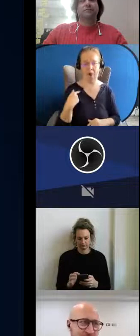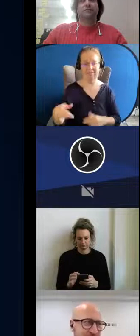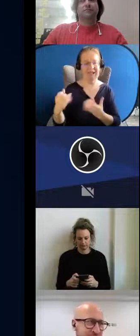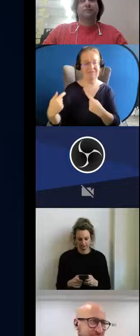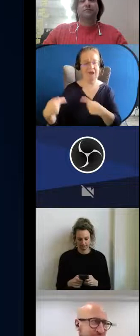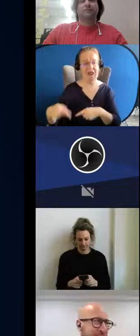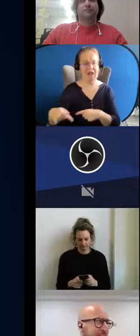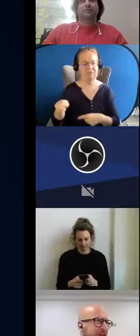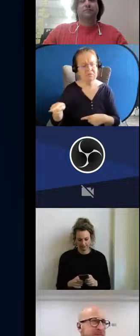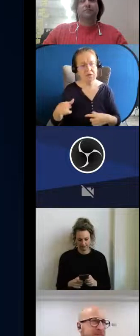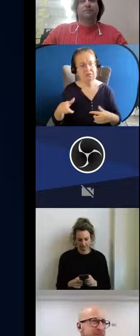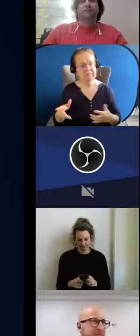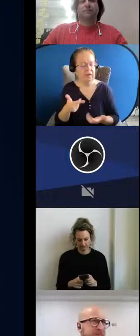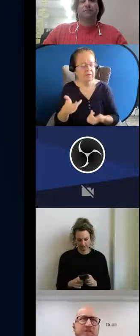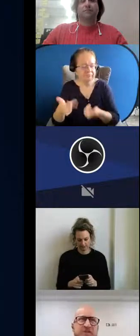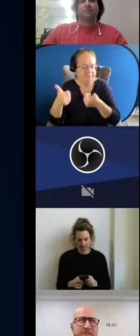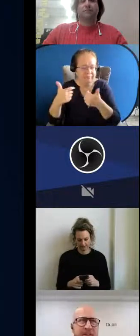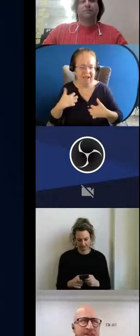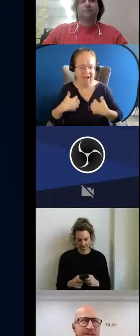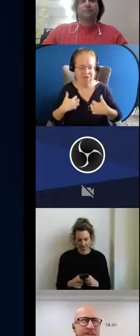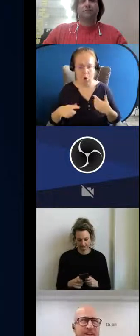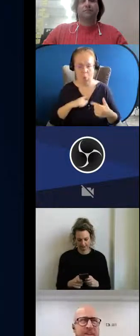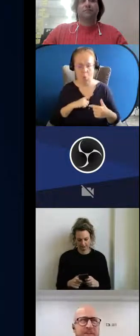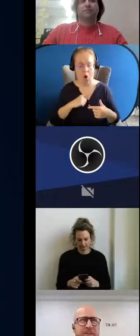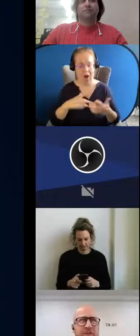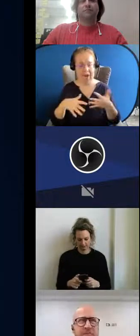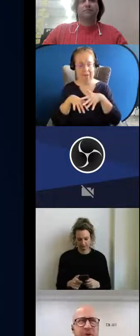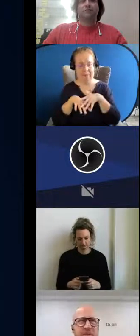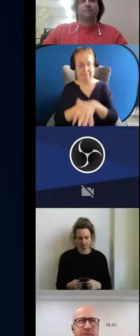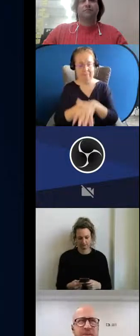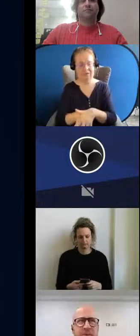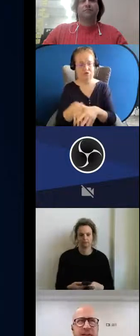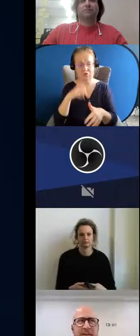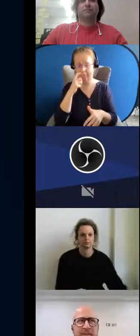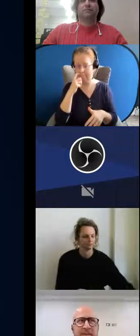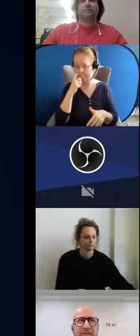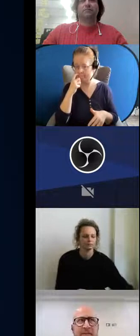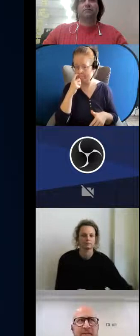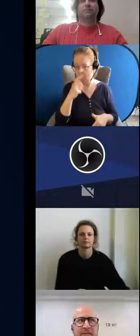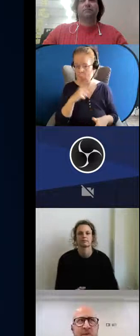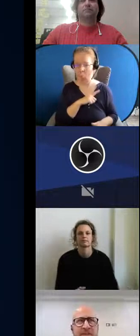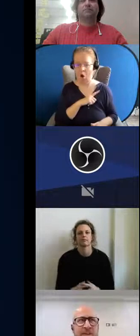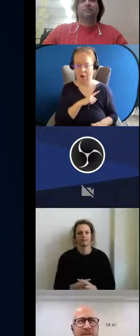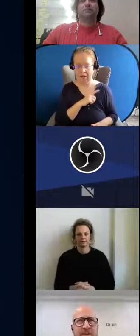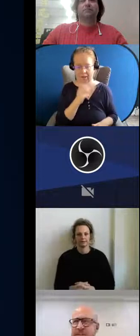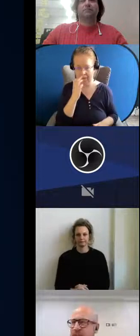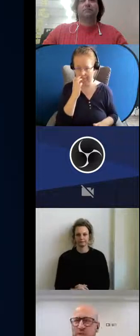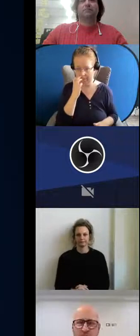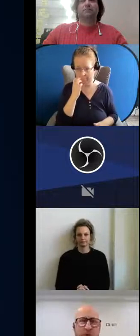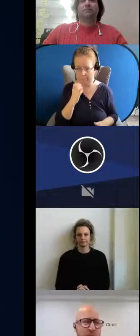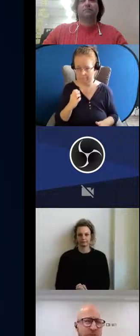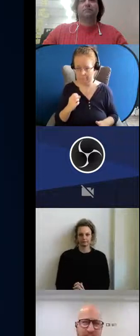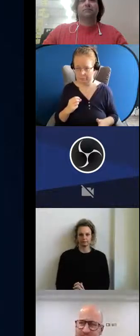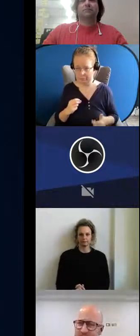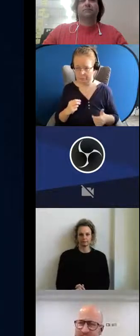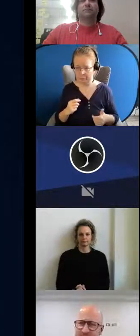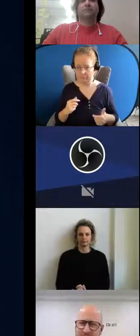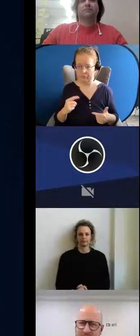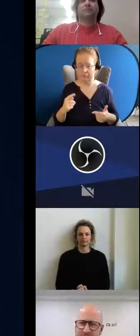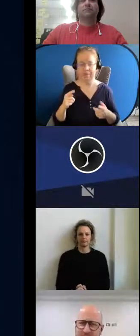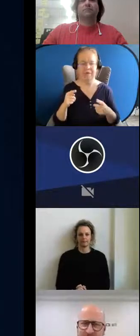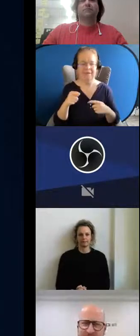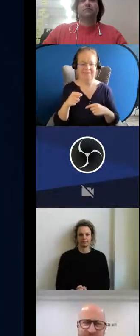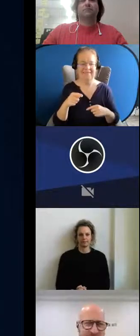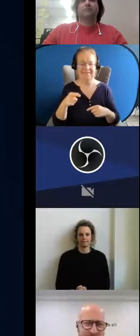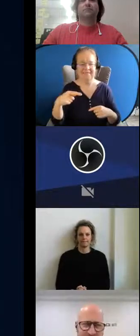that's also super interesting from a mainstream application. There are moments where voice typing is just more appropriate than others.